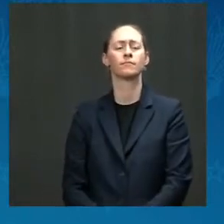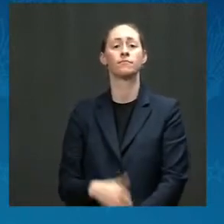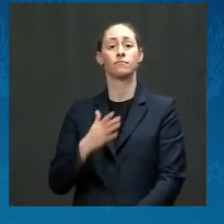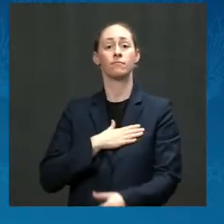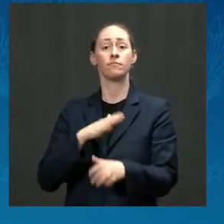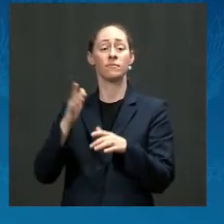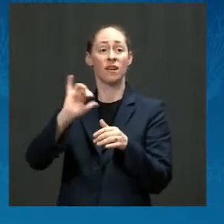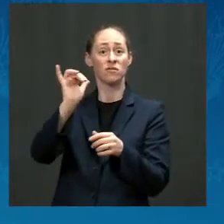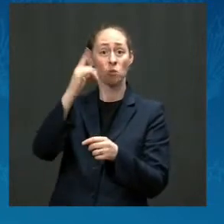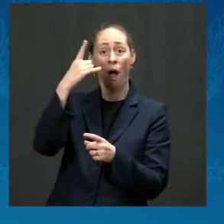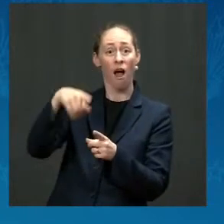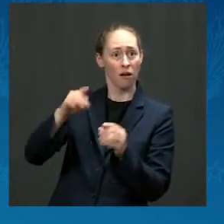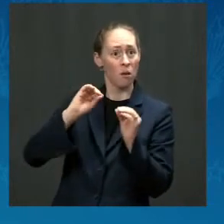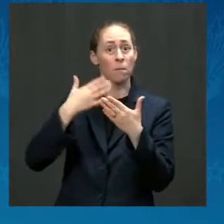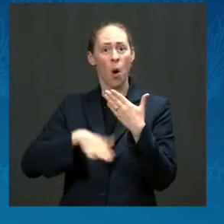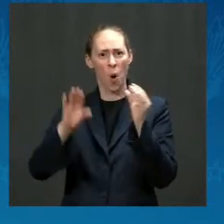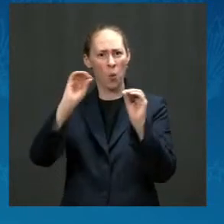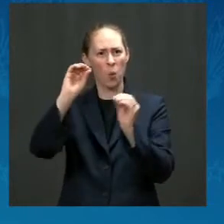care.